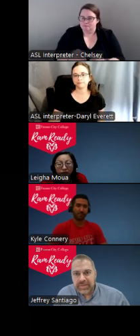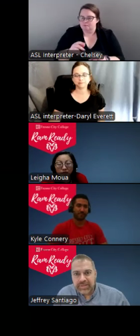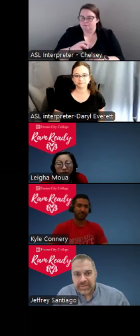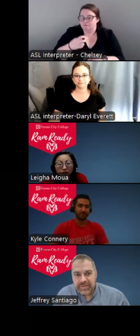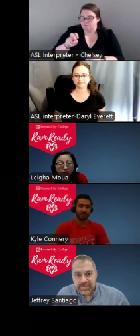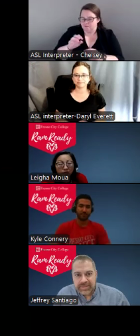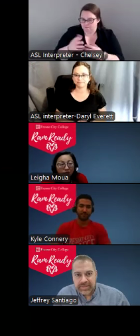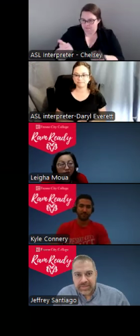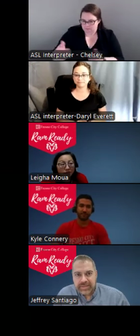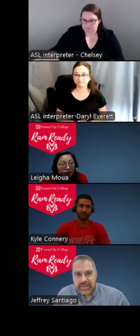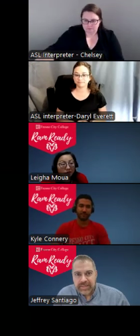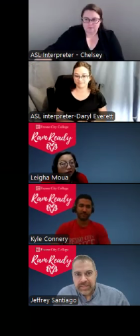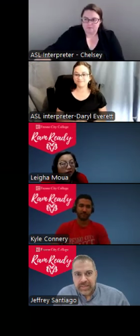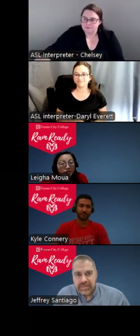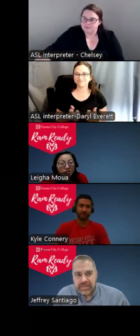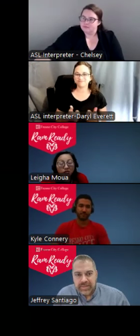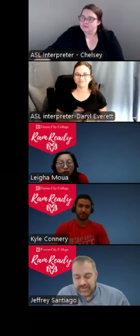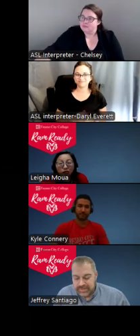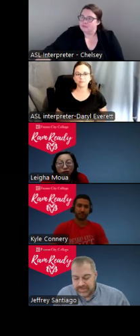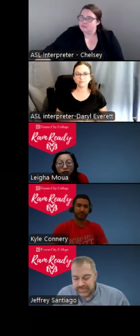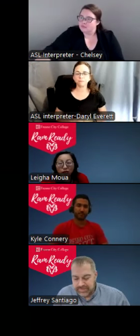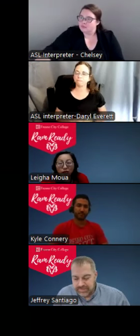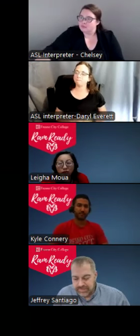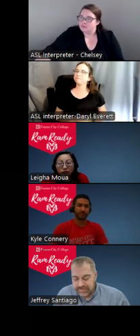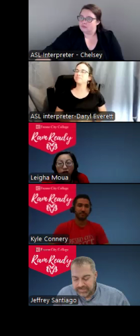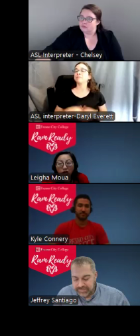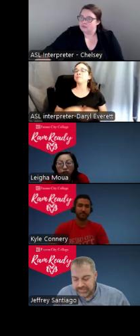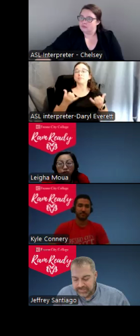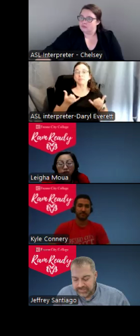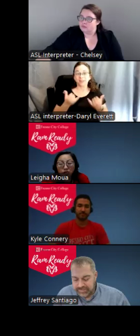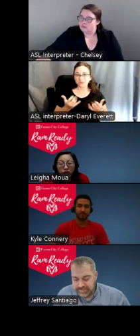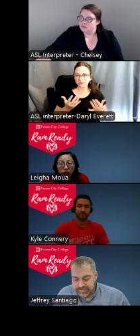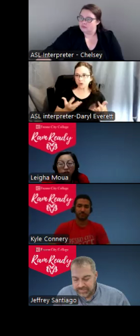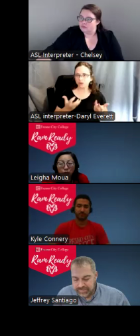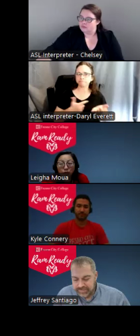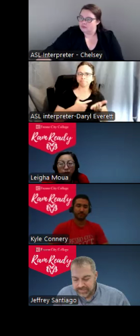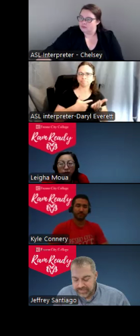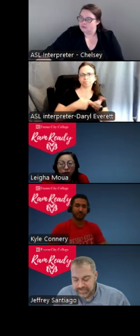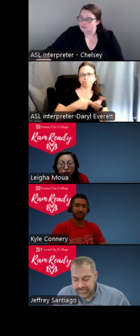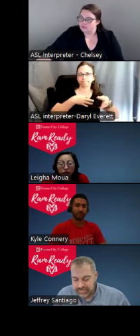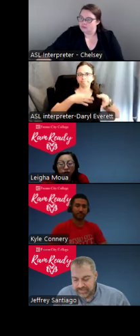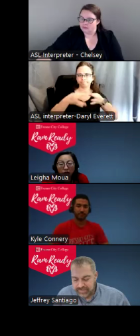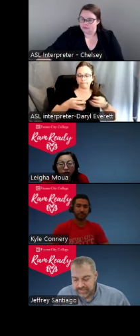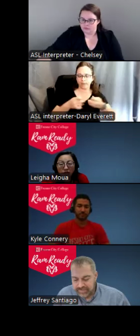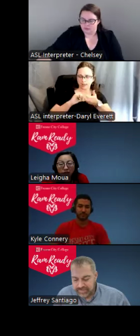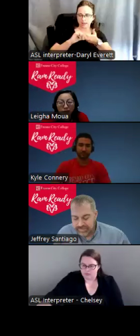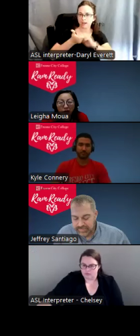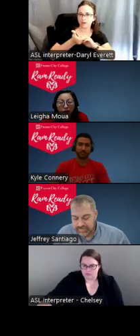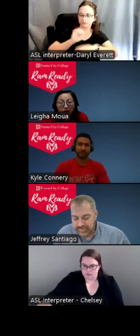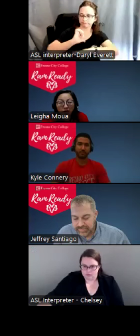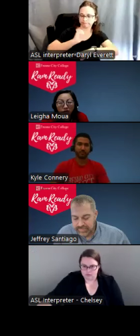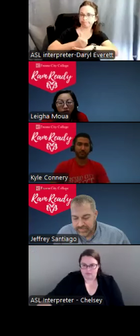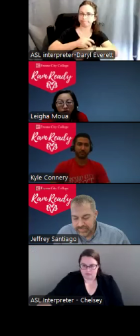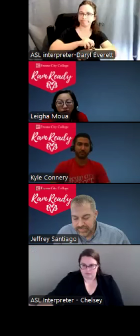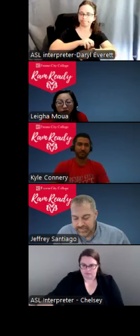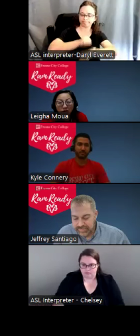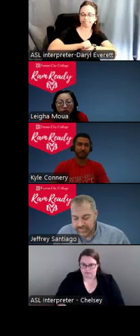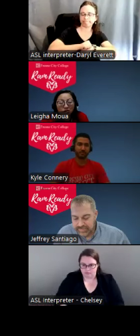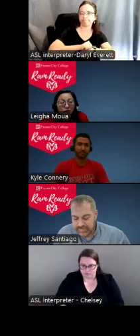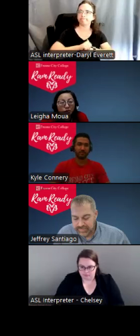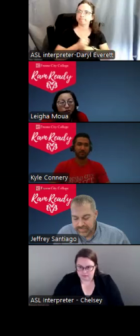Okay, we're good. All right, so now we're gonna go over how to schedule an appointment with a health and STEM pathway